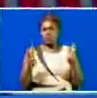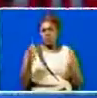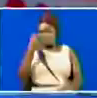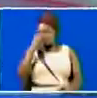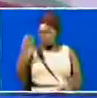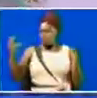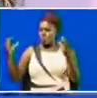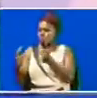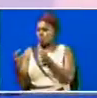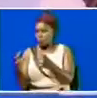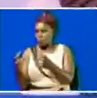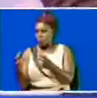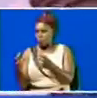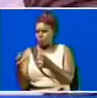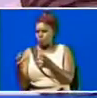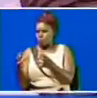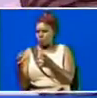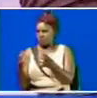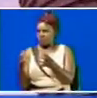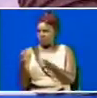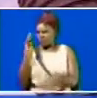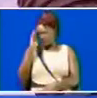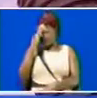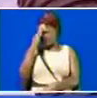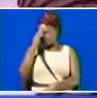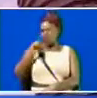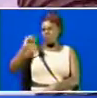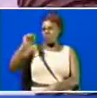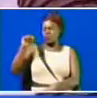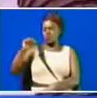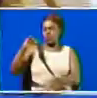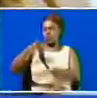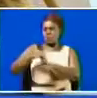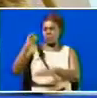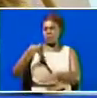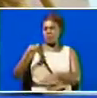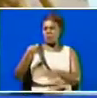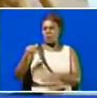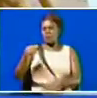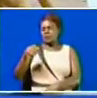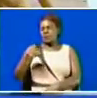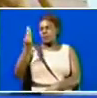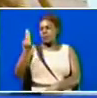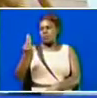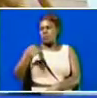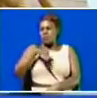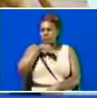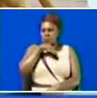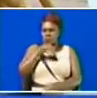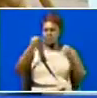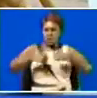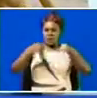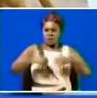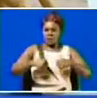Ruto's camp seemingly apprehensive of the likely political implications of the Kenyatta-Odinga deal, which insiders